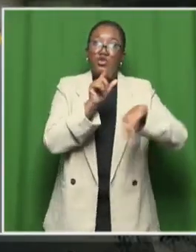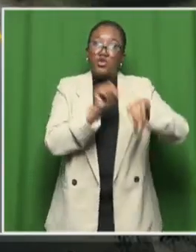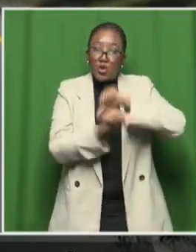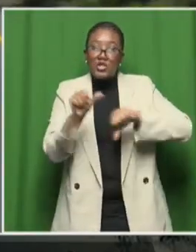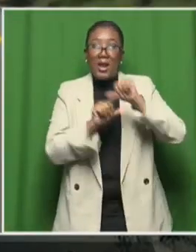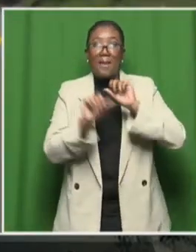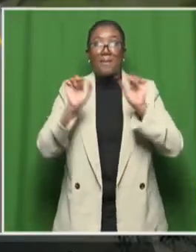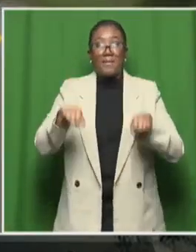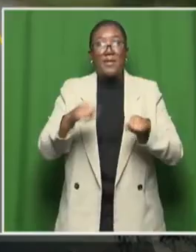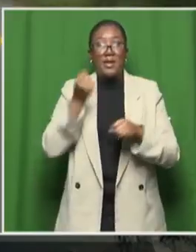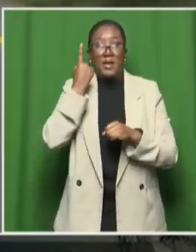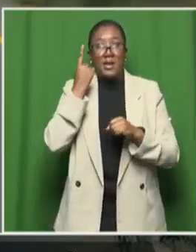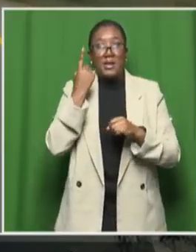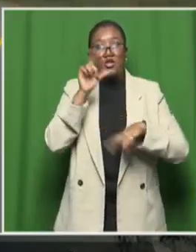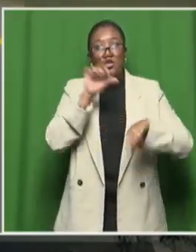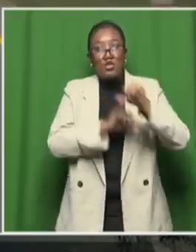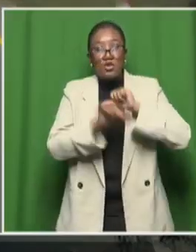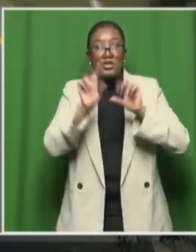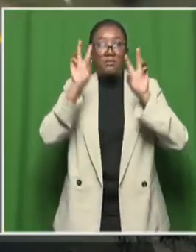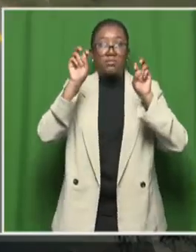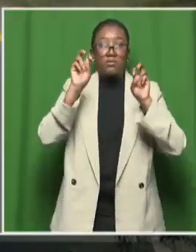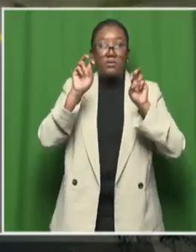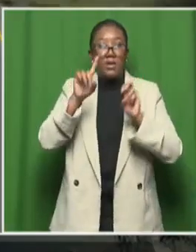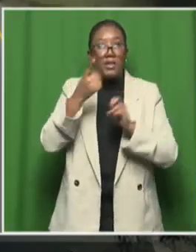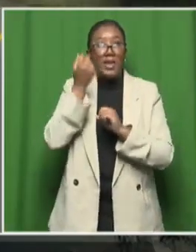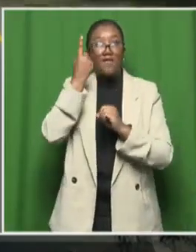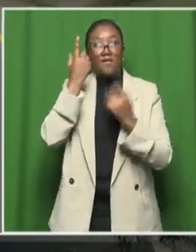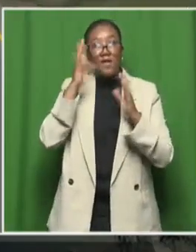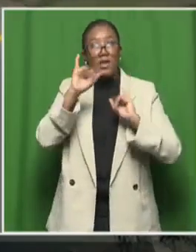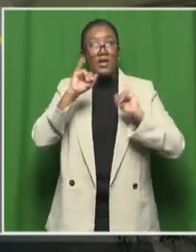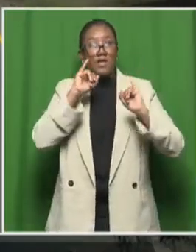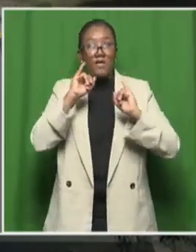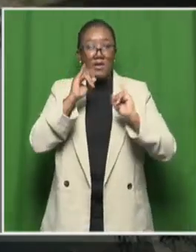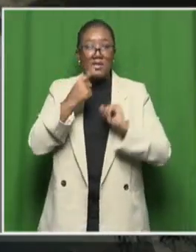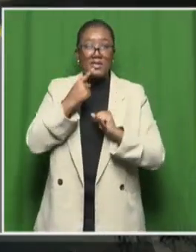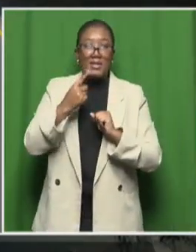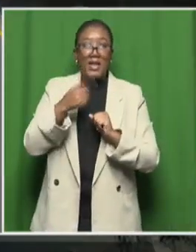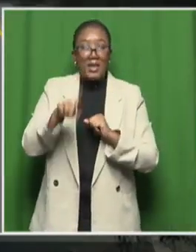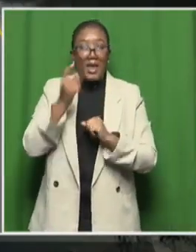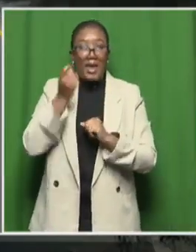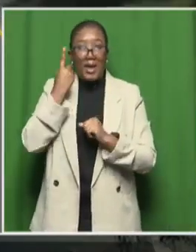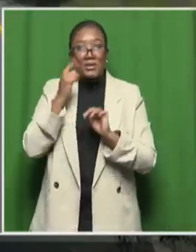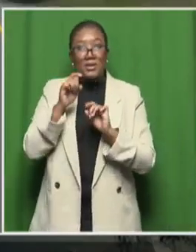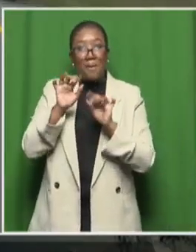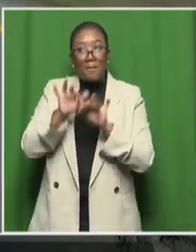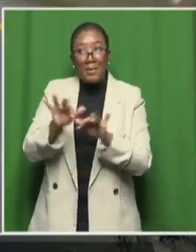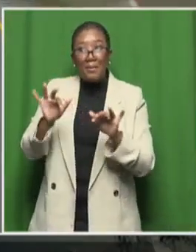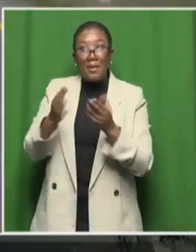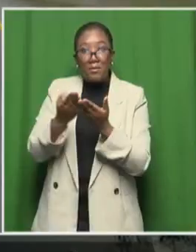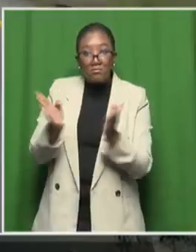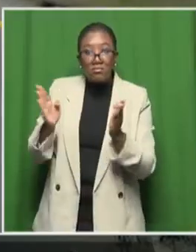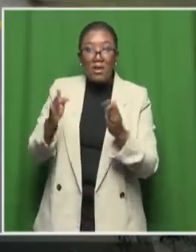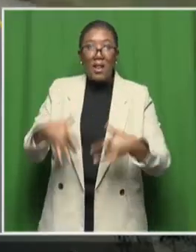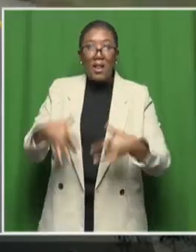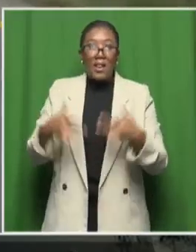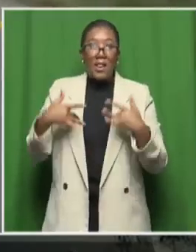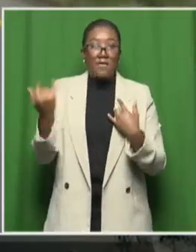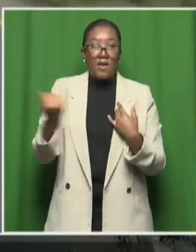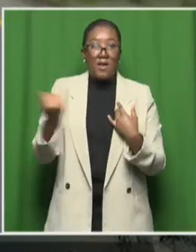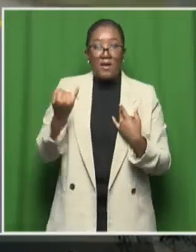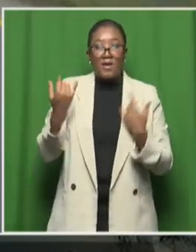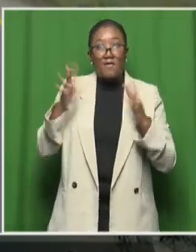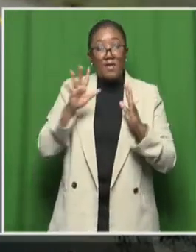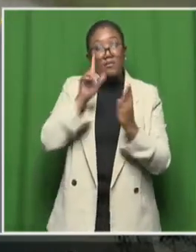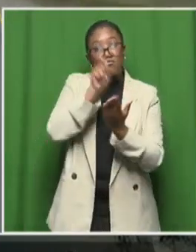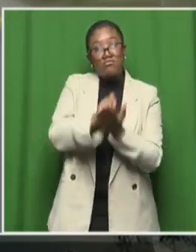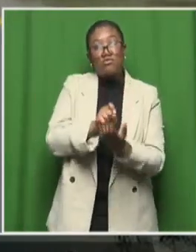in socialism when he was interviewed because of their situation. And therefore, he even